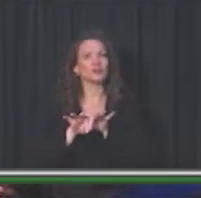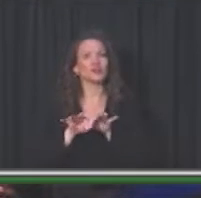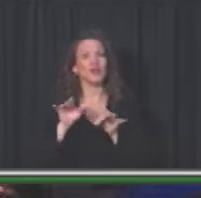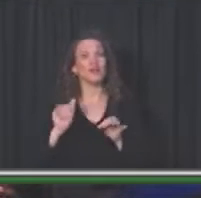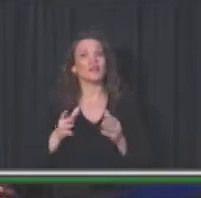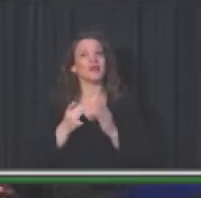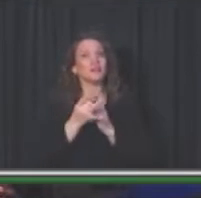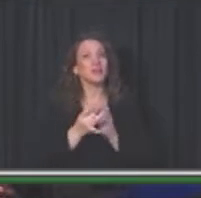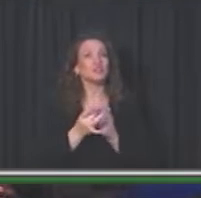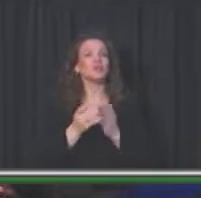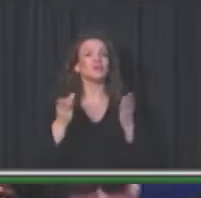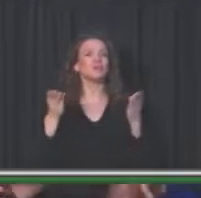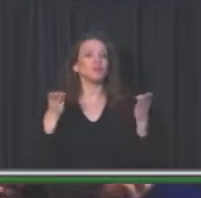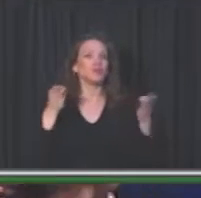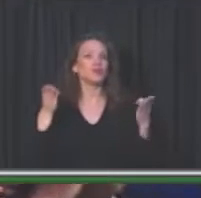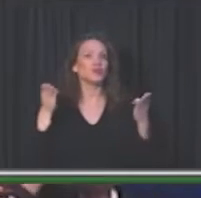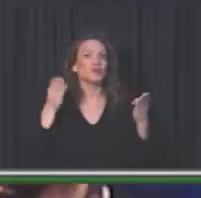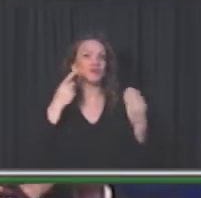and success.